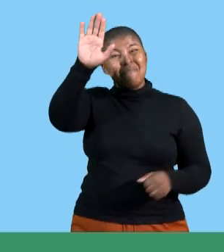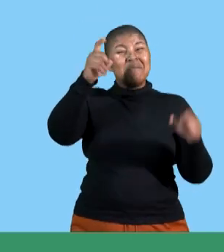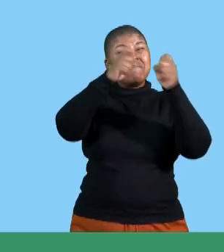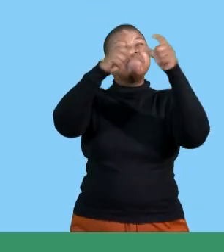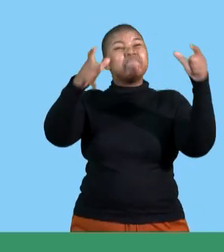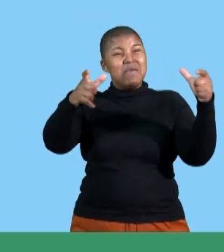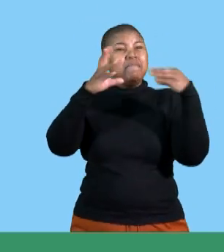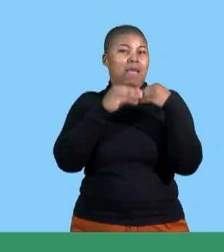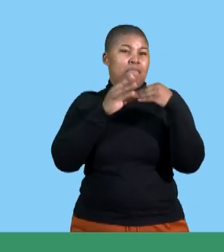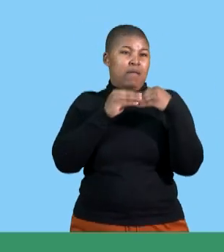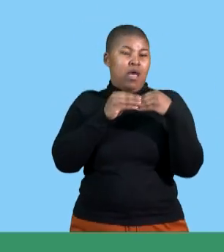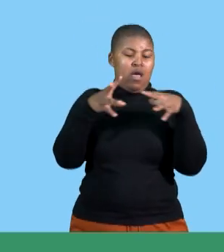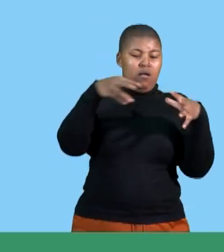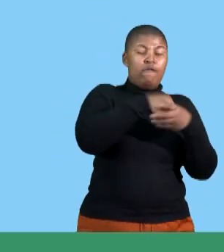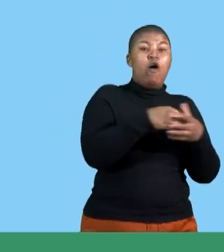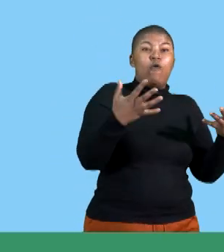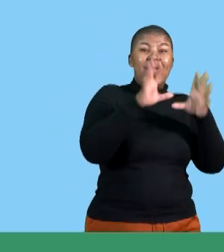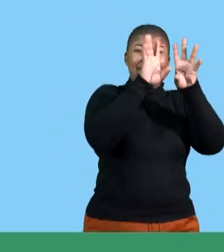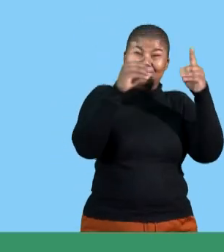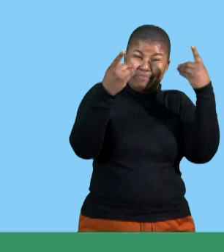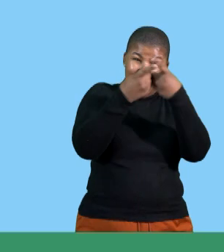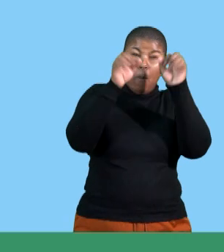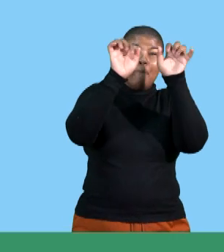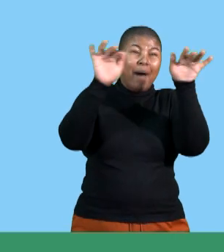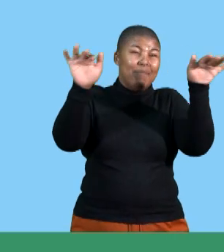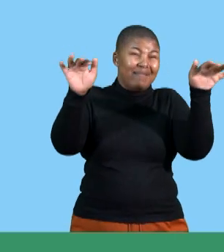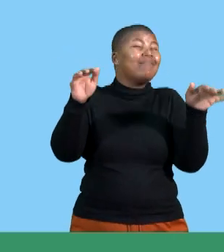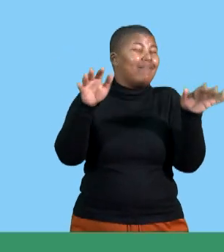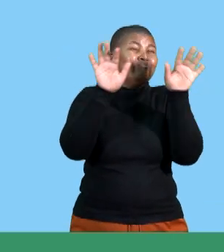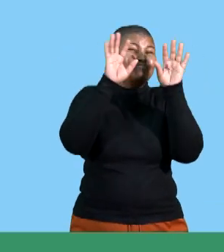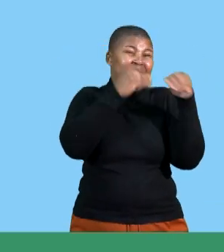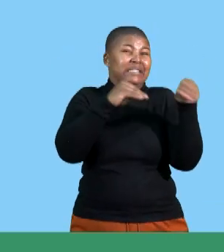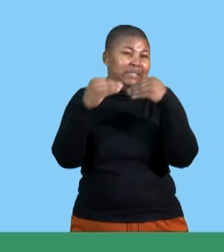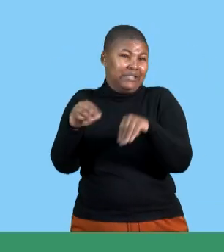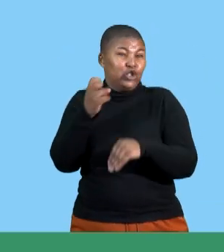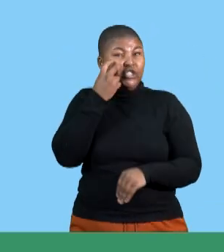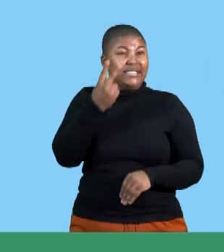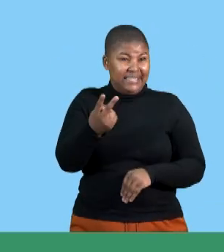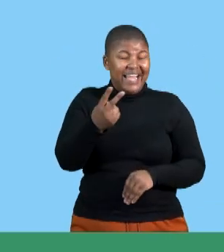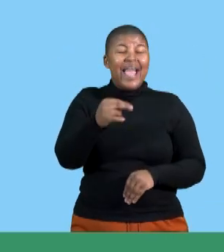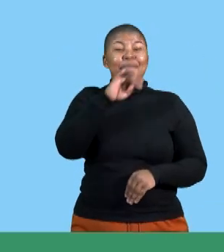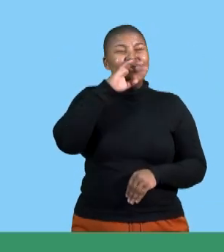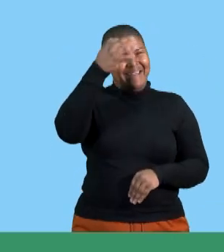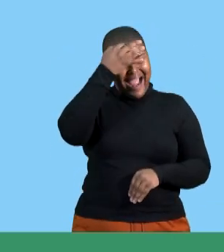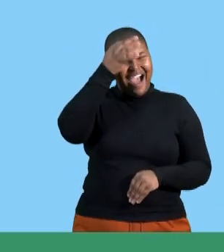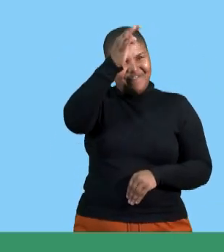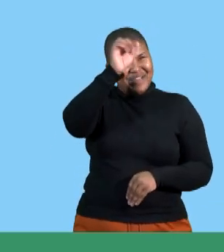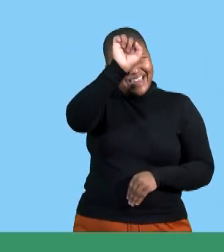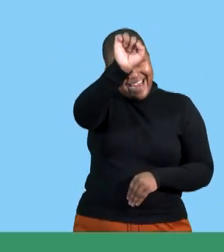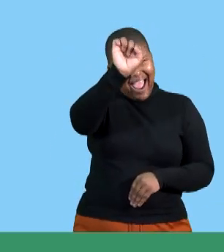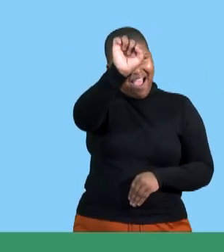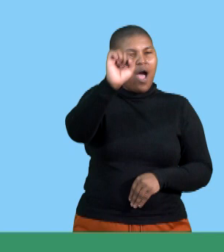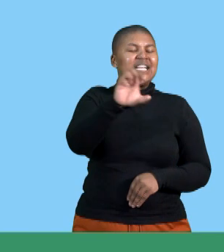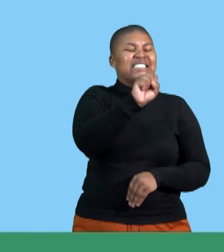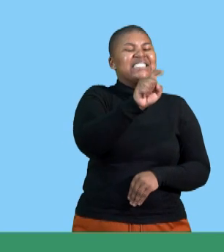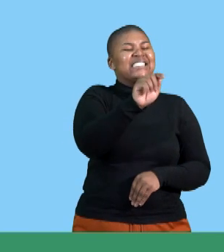it falls under the Department of Public Enterprise. So the term, you can hear it, it says state-owned